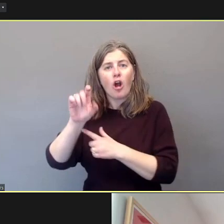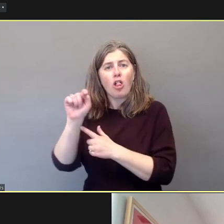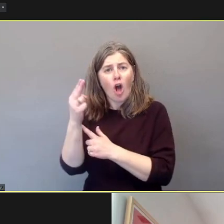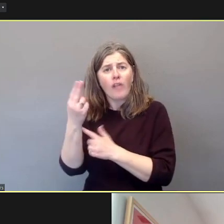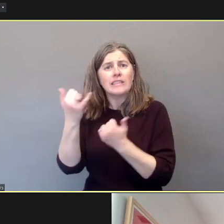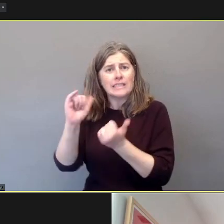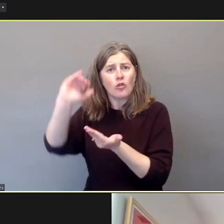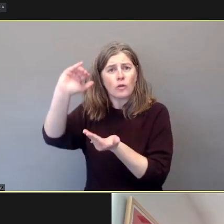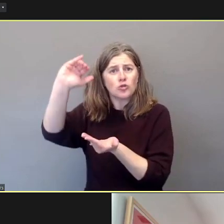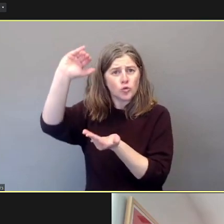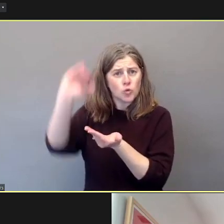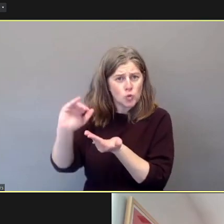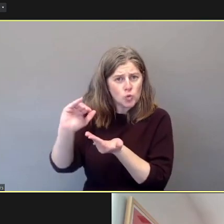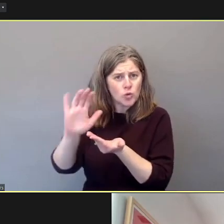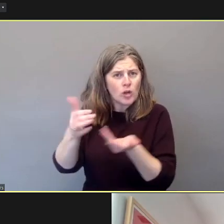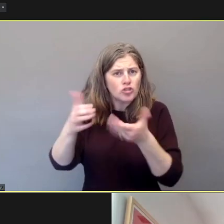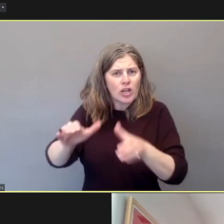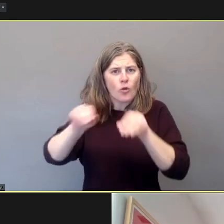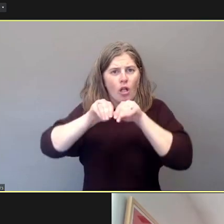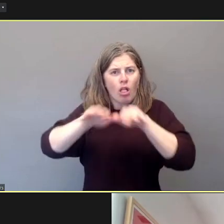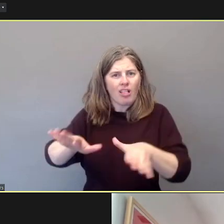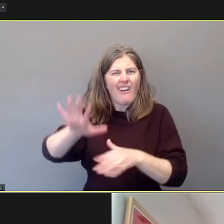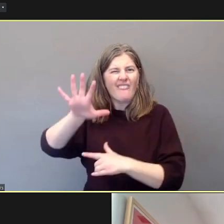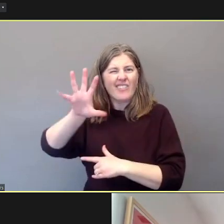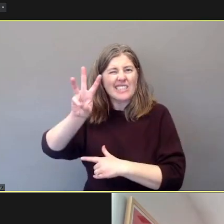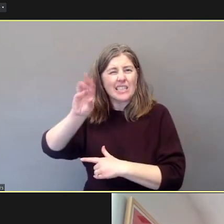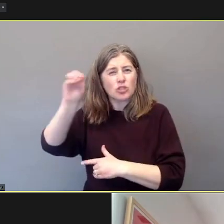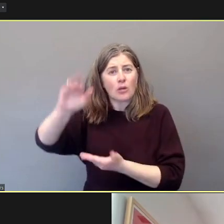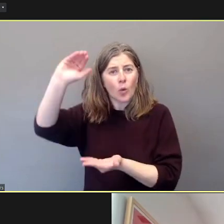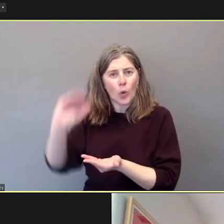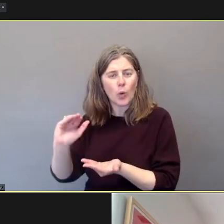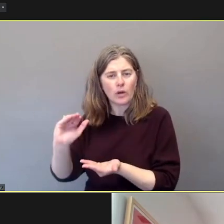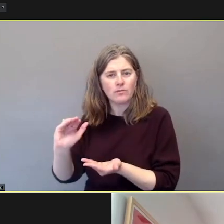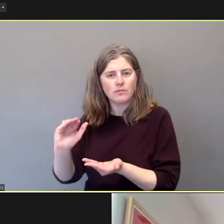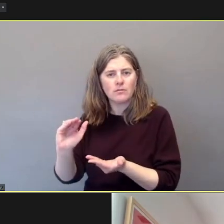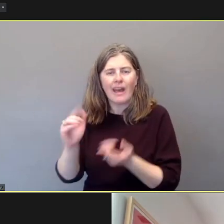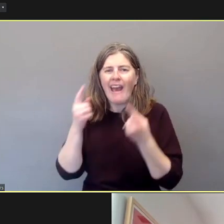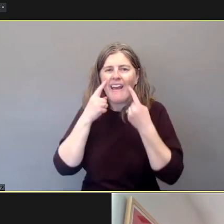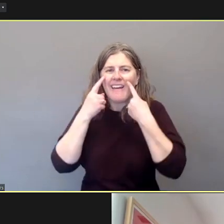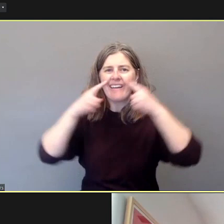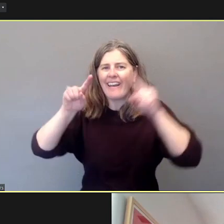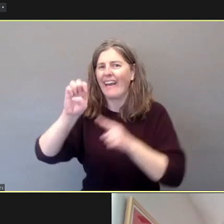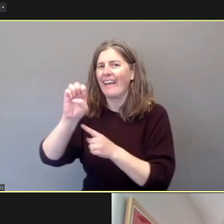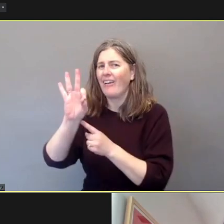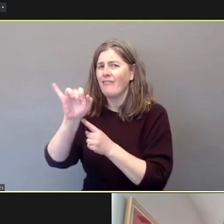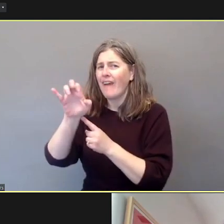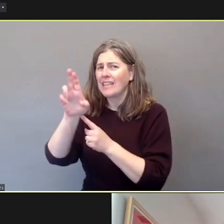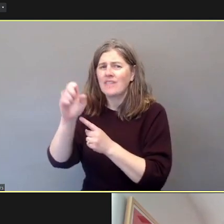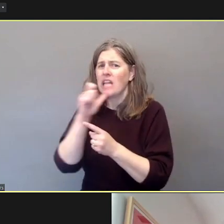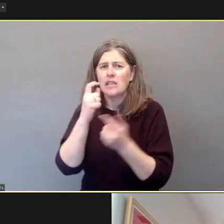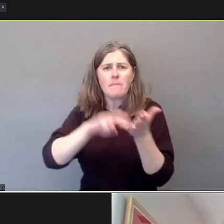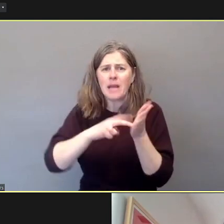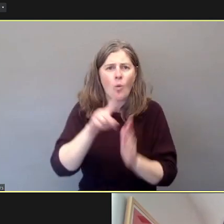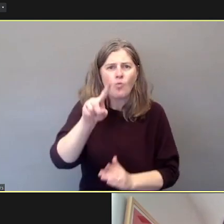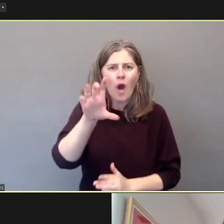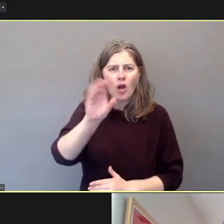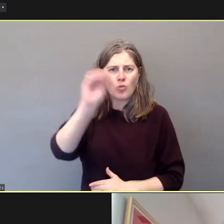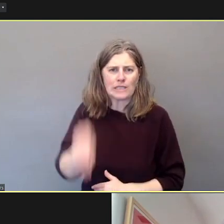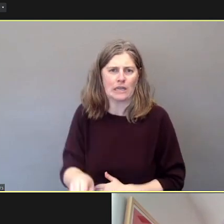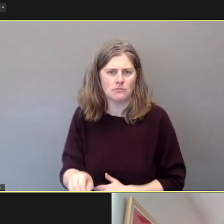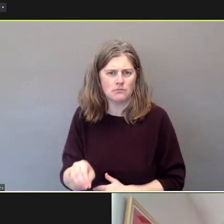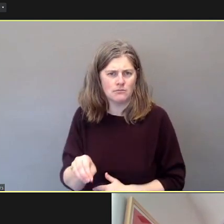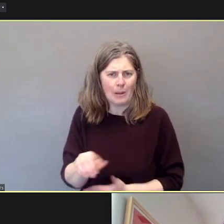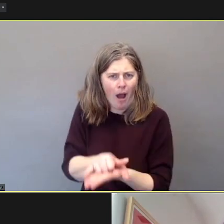reduce your chances of transmitting COVID by 56%. So effective is not 100% in anything. Effective